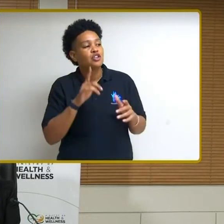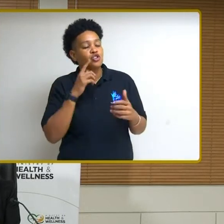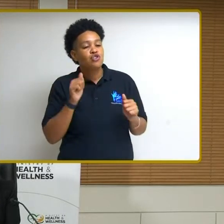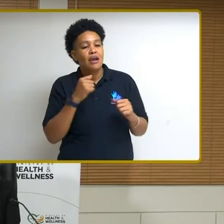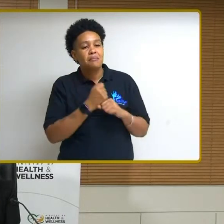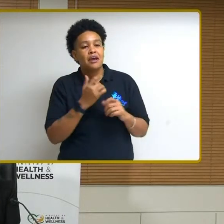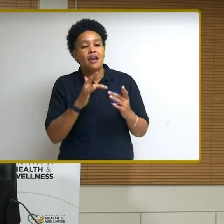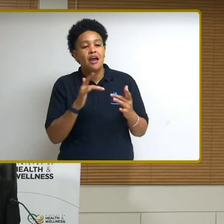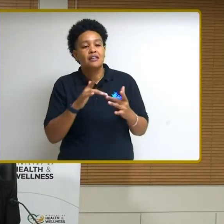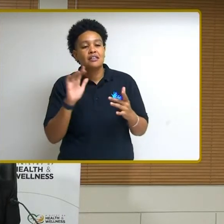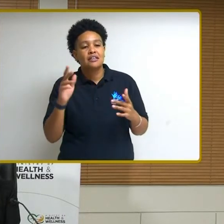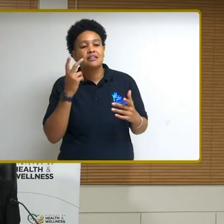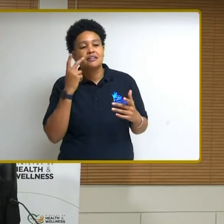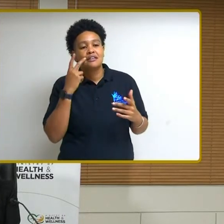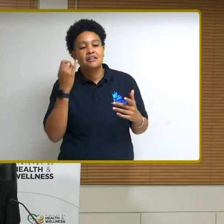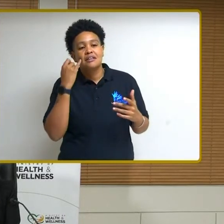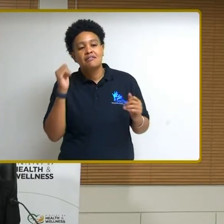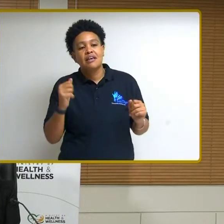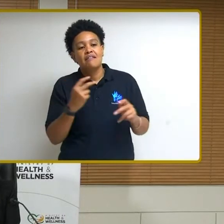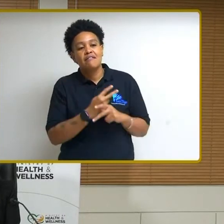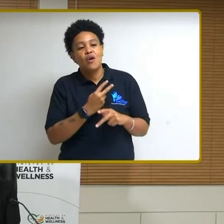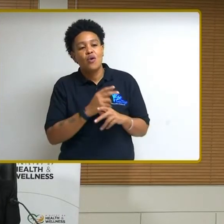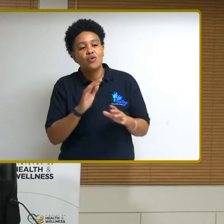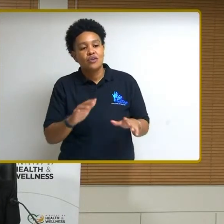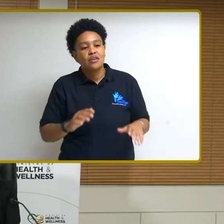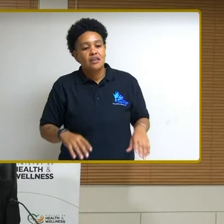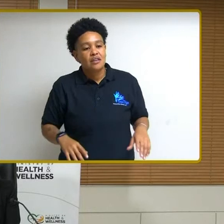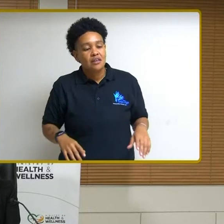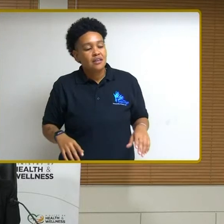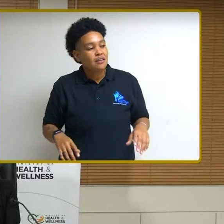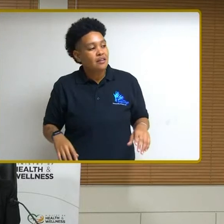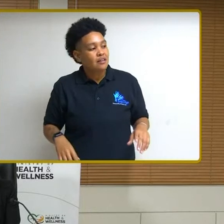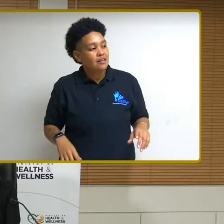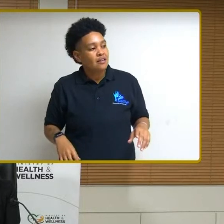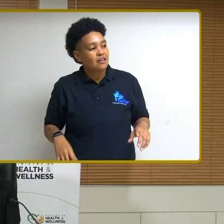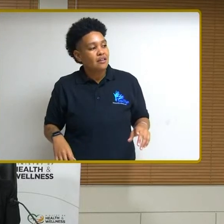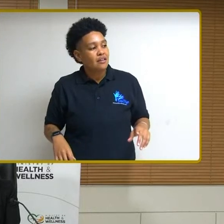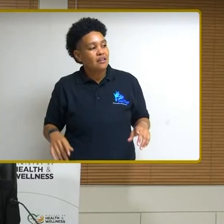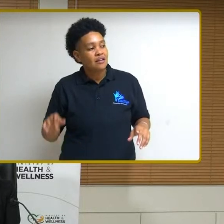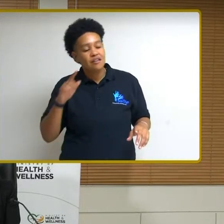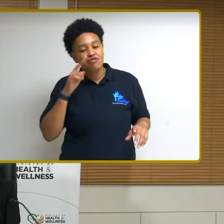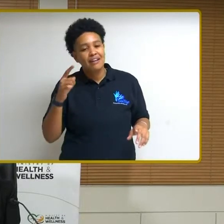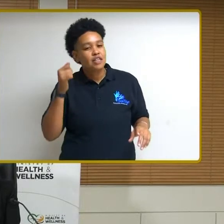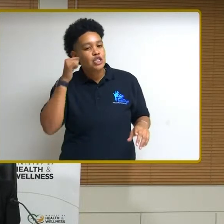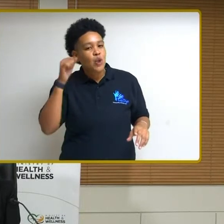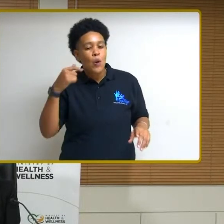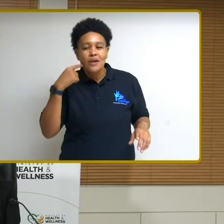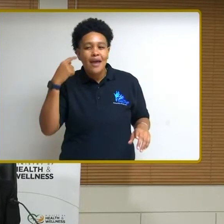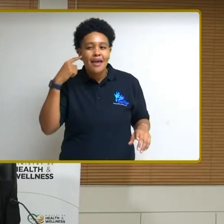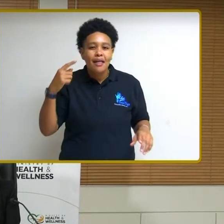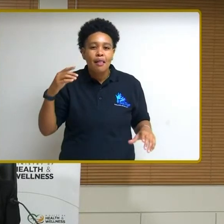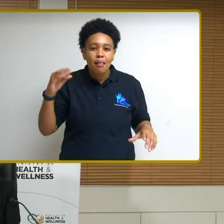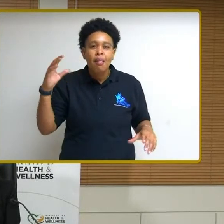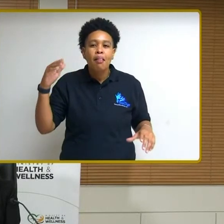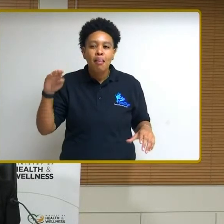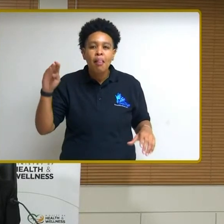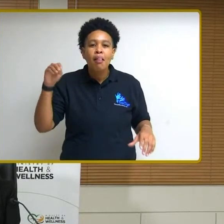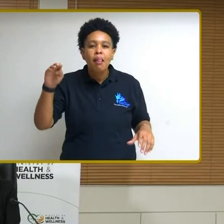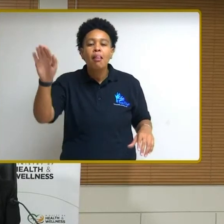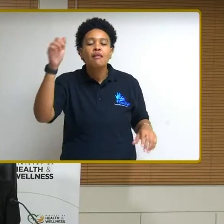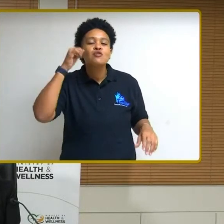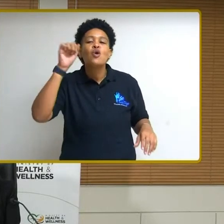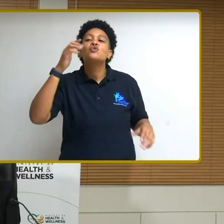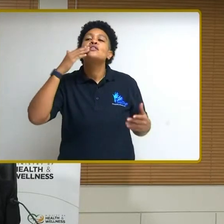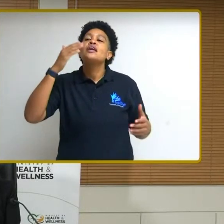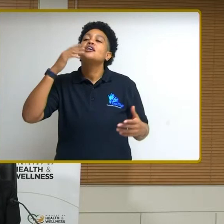make contact and see if it can be worked out, because it's breaking up. All right. So, but